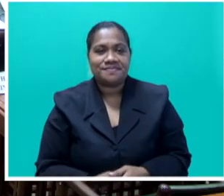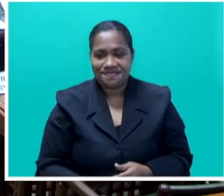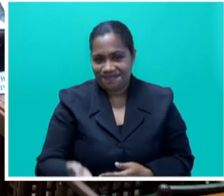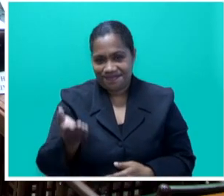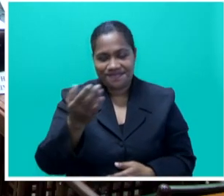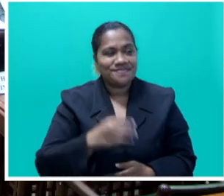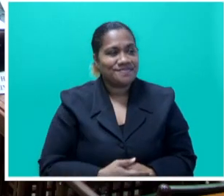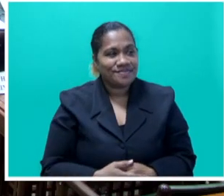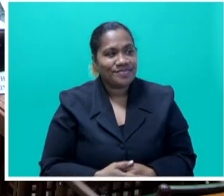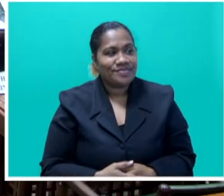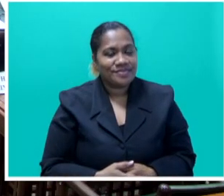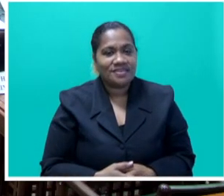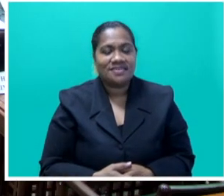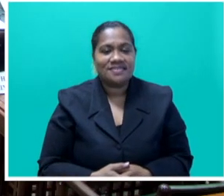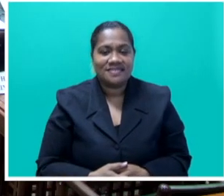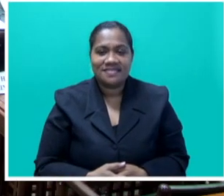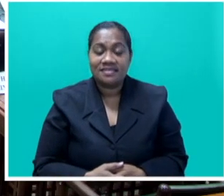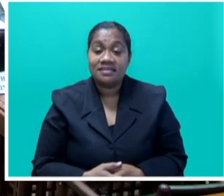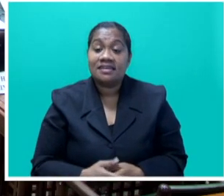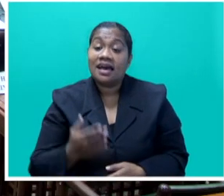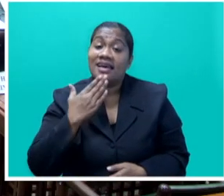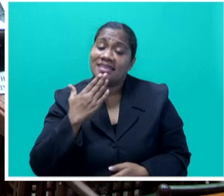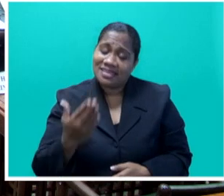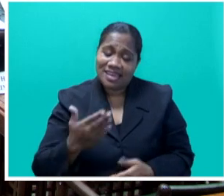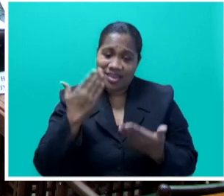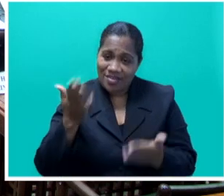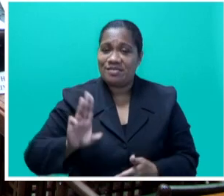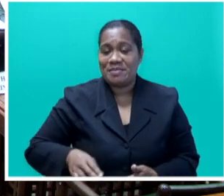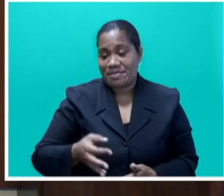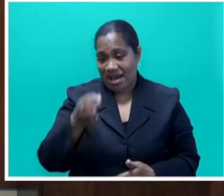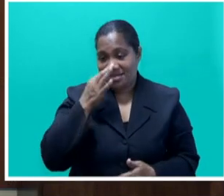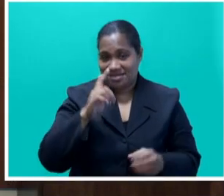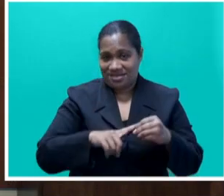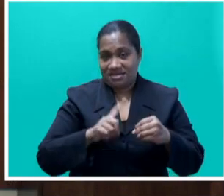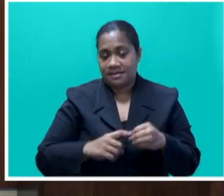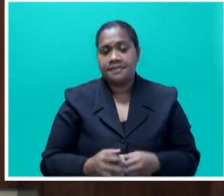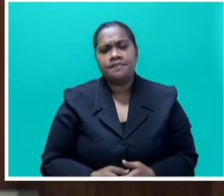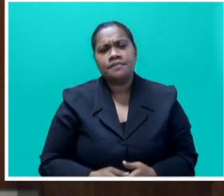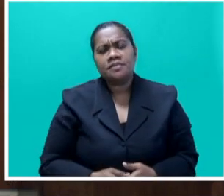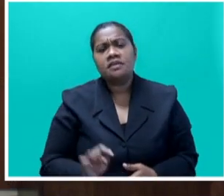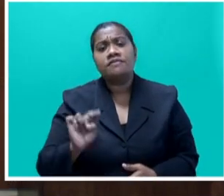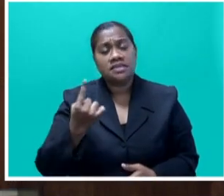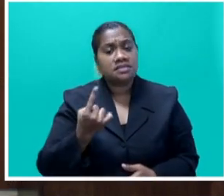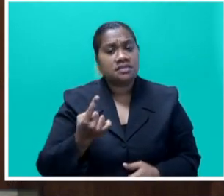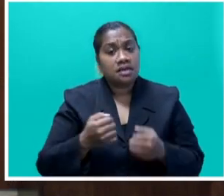Thank you, Mr. Speaker, sir, and I thank the honourable member for asking this question. Mr. Speaker, sir, let me first begin